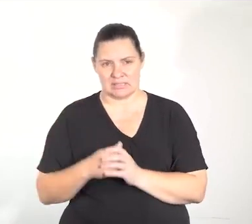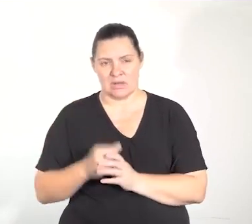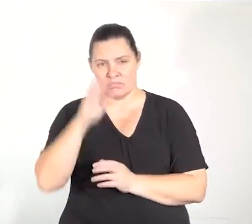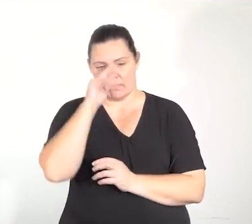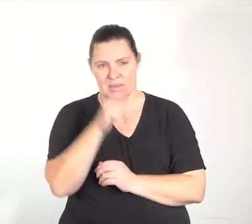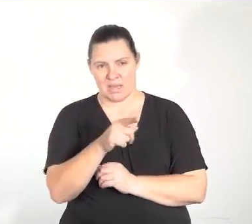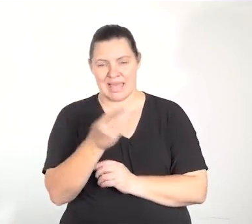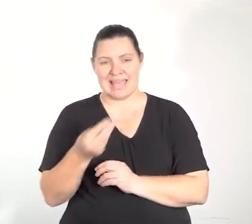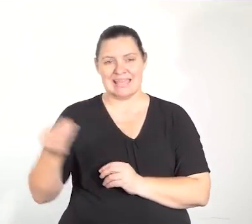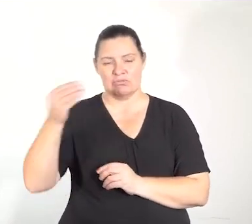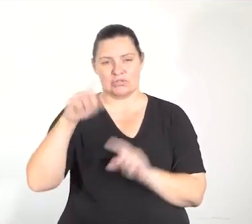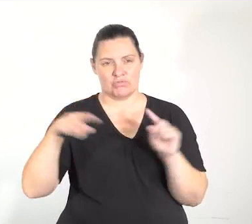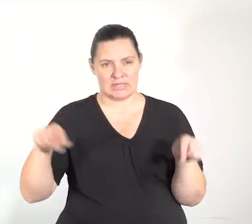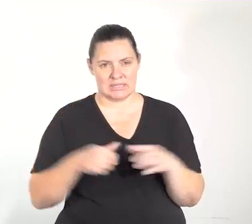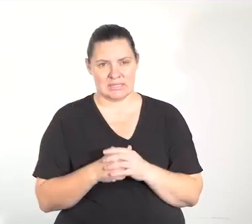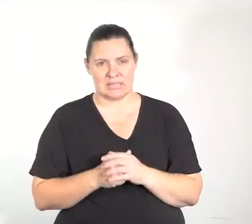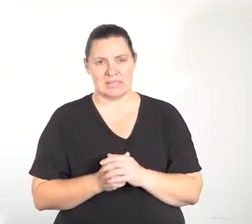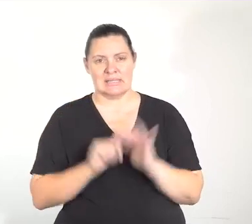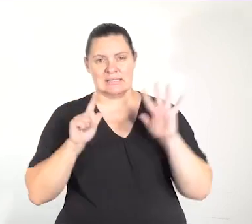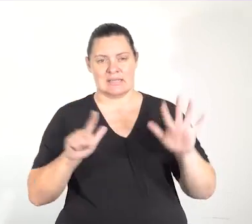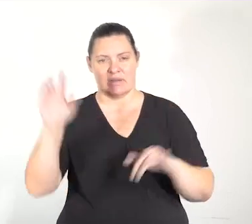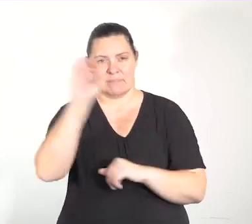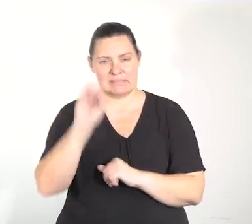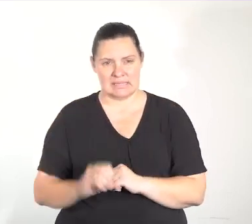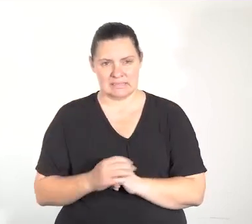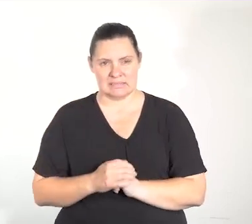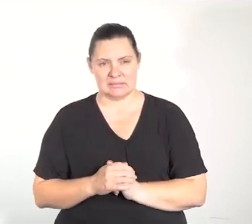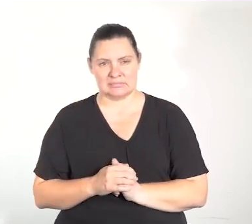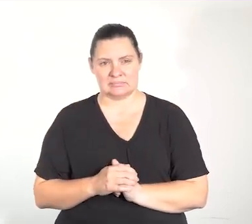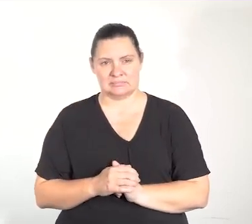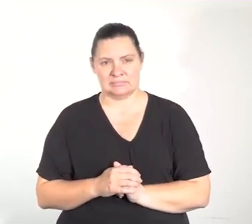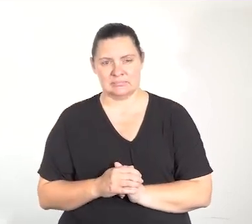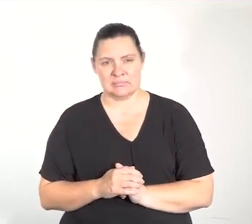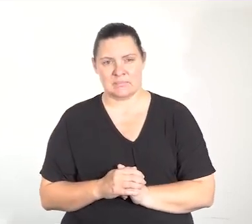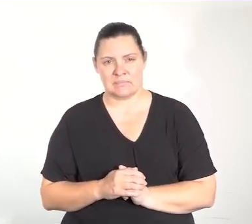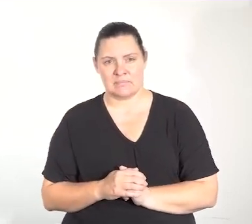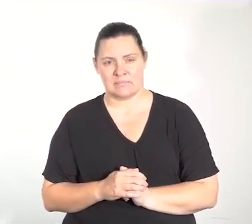rate. Now remember, our interest rate, the 7%